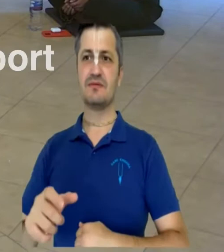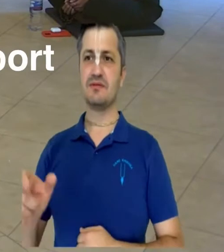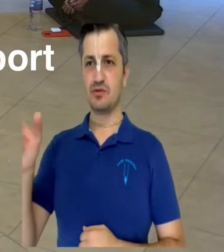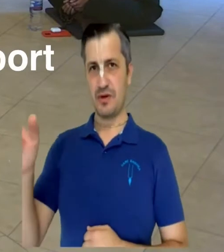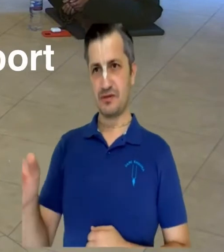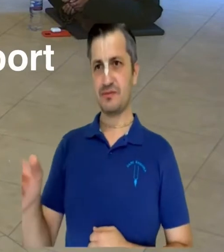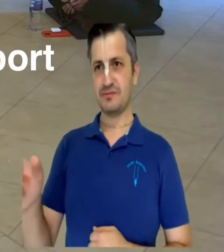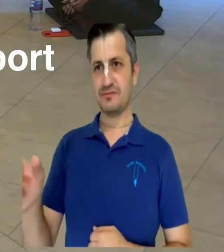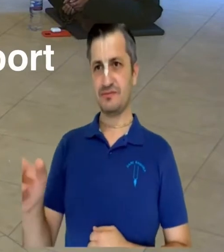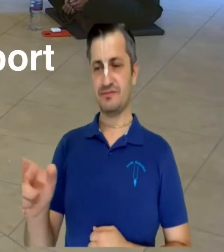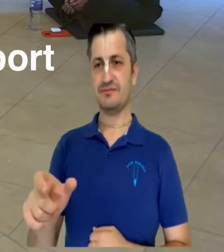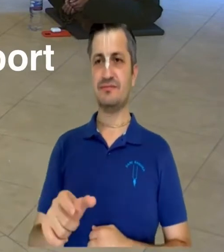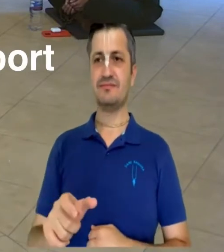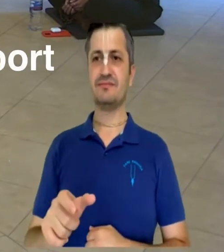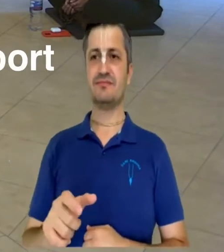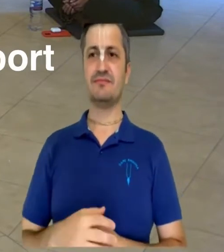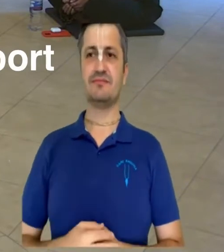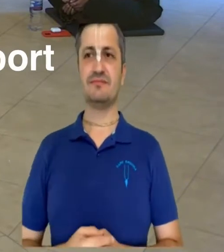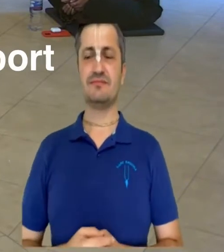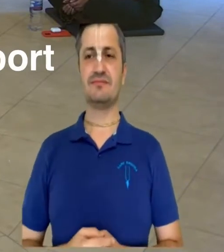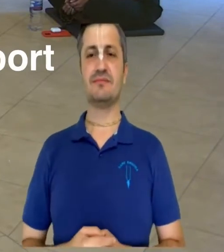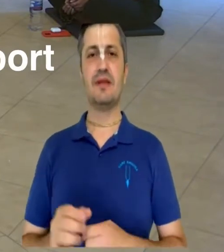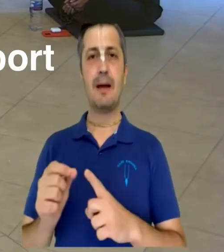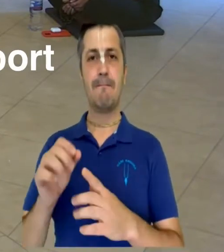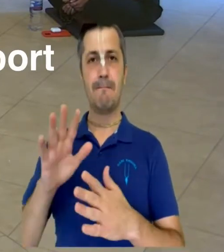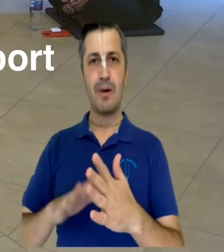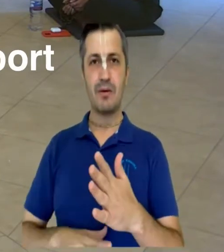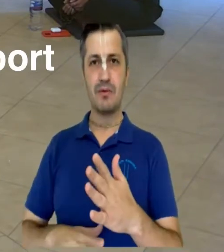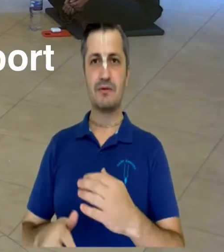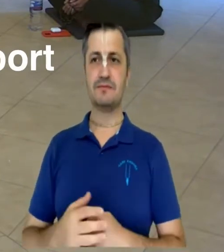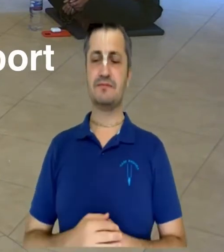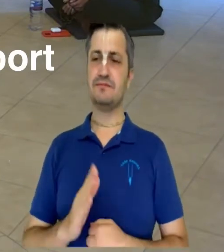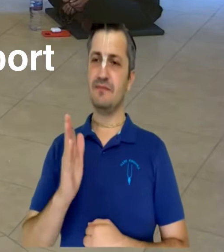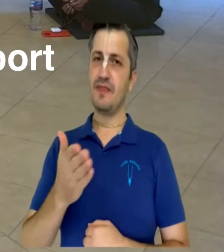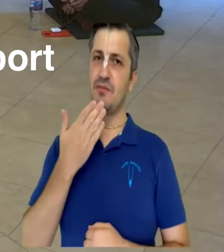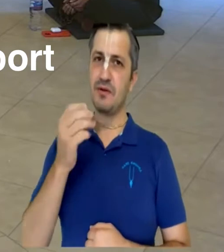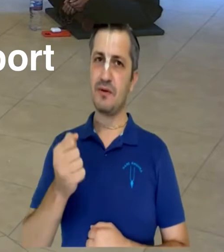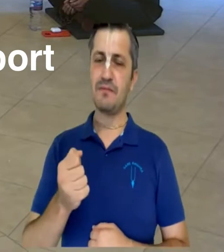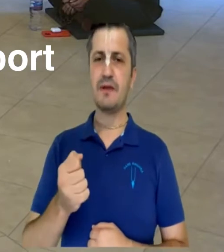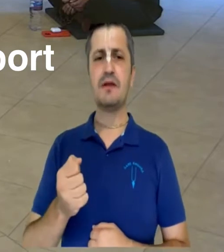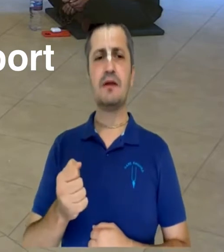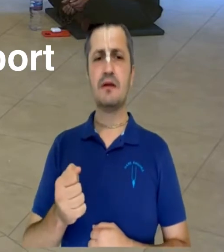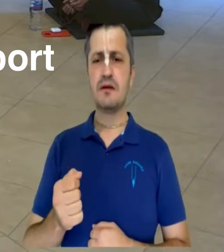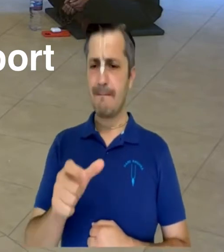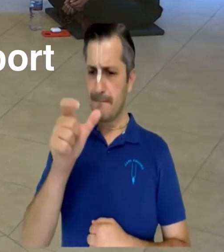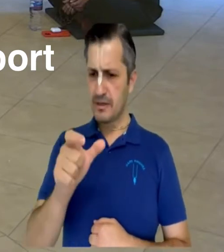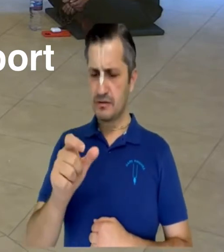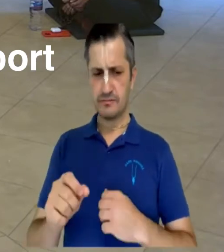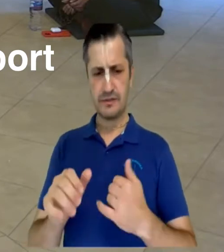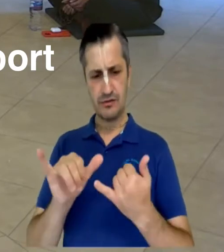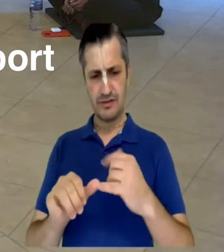Purport by Srila Prabhupada. No one can surpass the Supreme Personality of Godhead, Krishna, neither